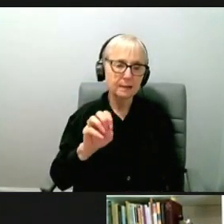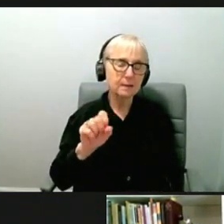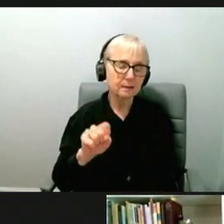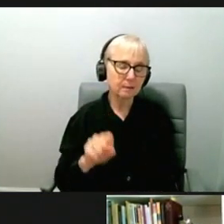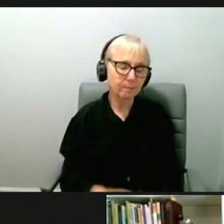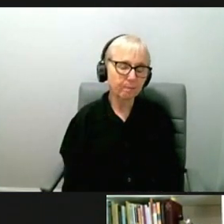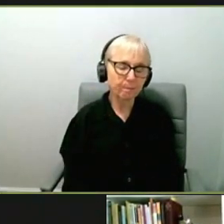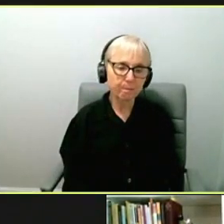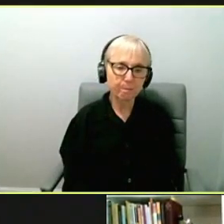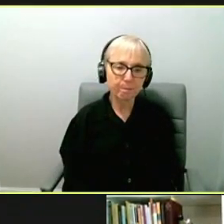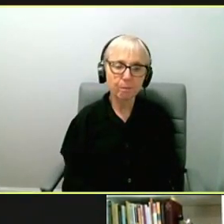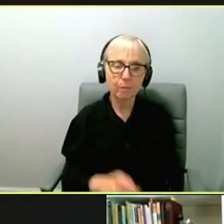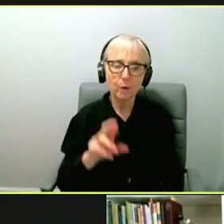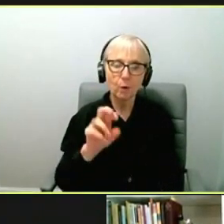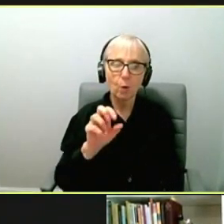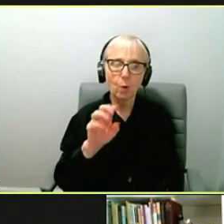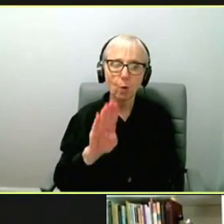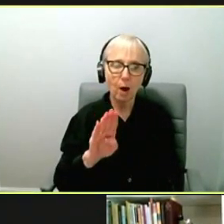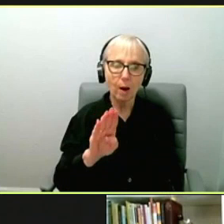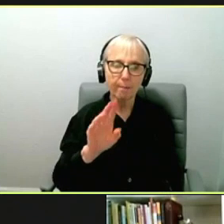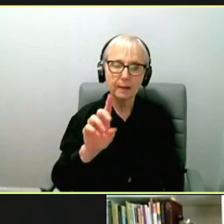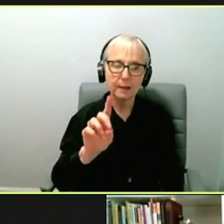Okay, let's go to Rob Dawson.